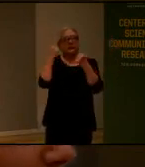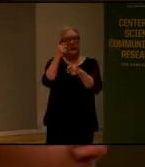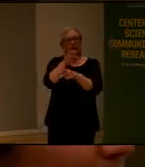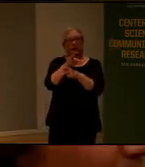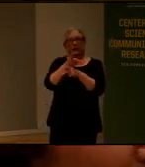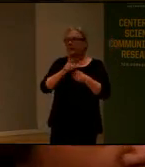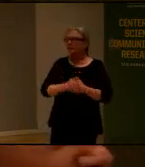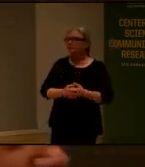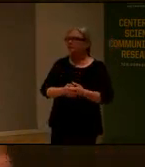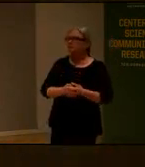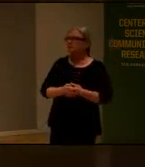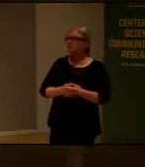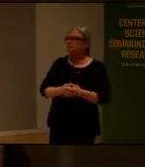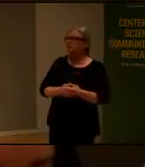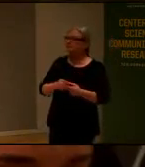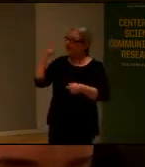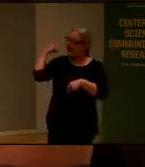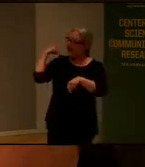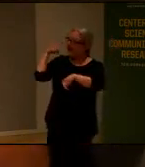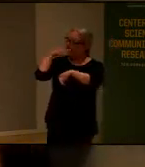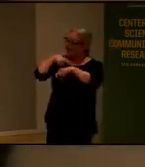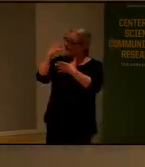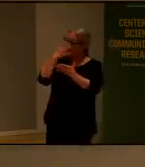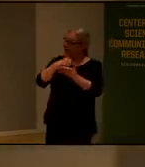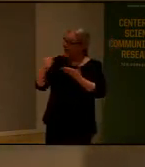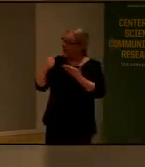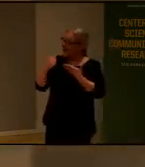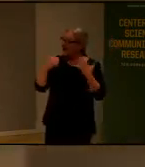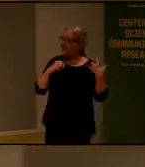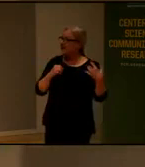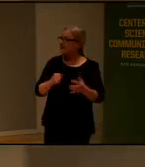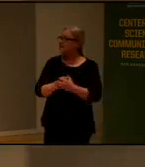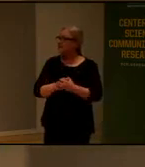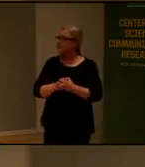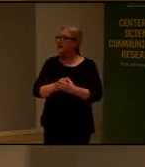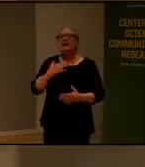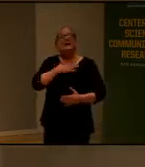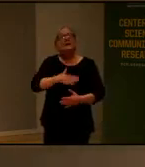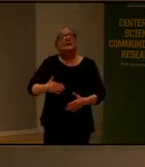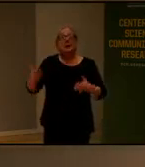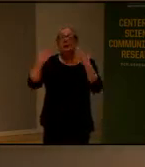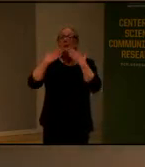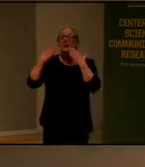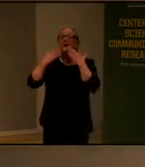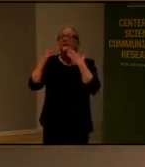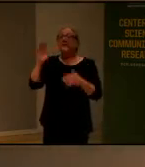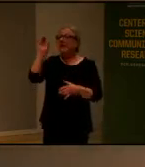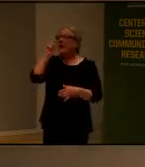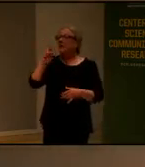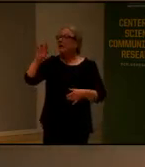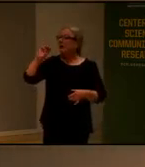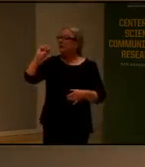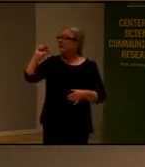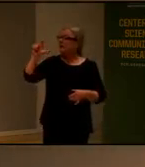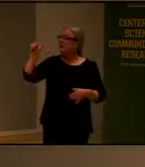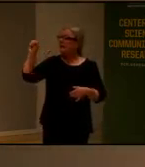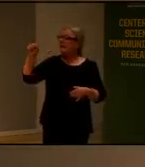I think our time might be up. I wonder if everyone would join me in thanking Dr. Salas first. Thank you so much.